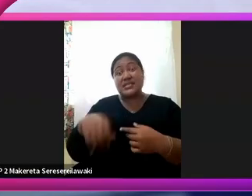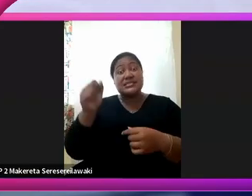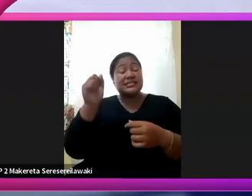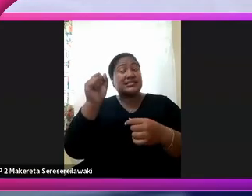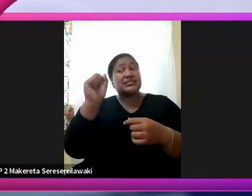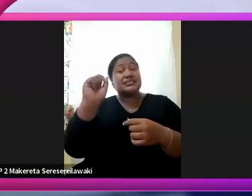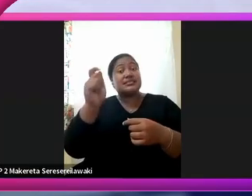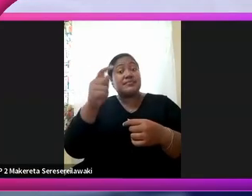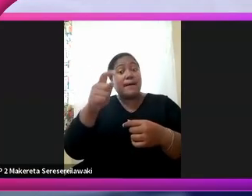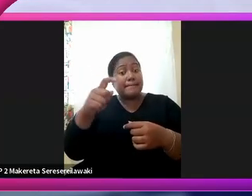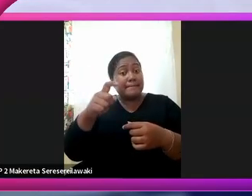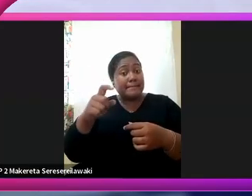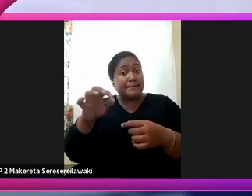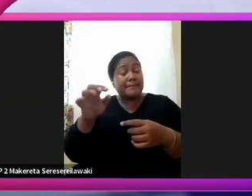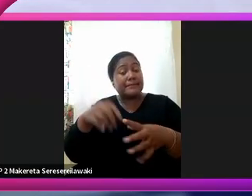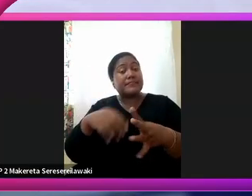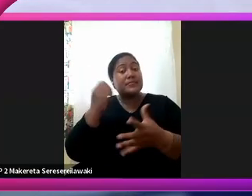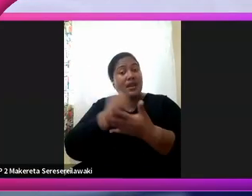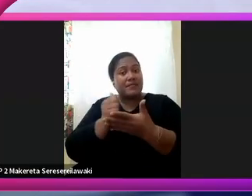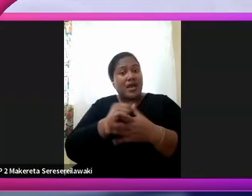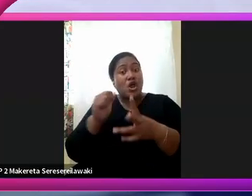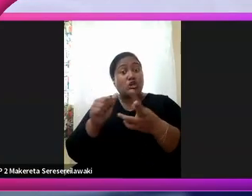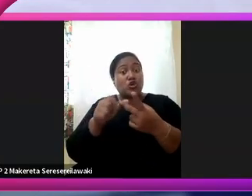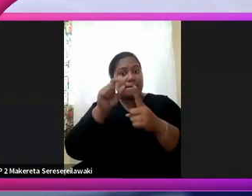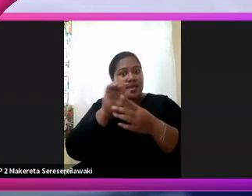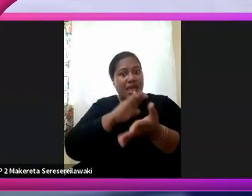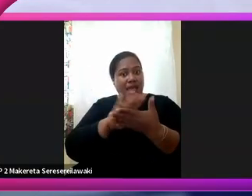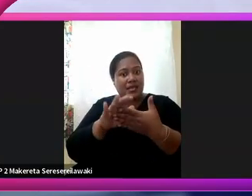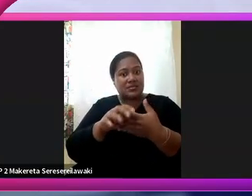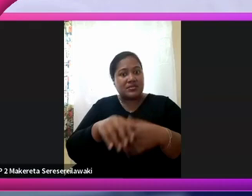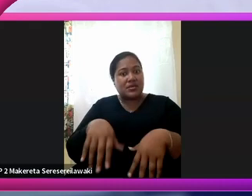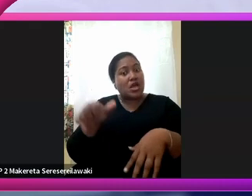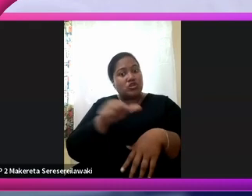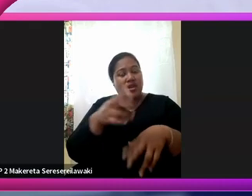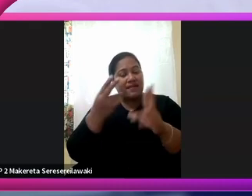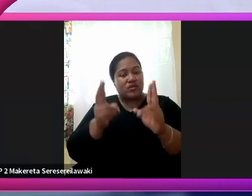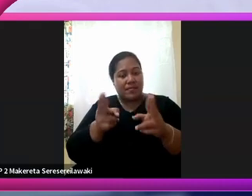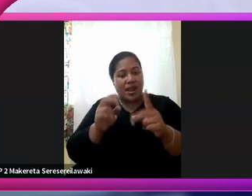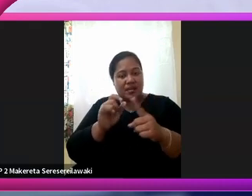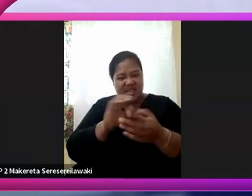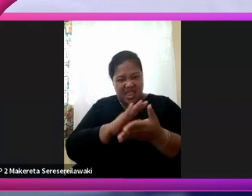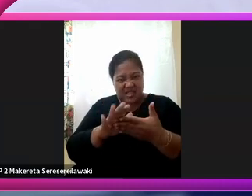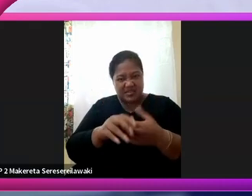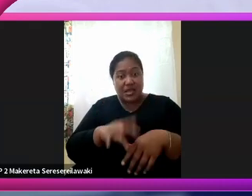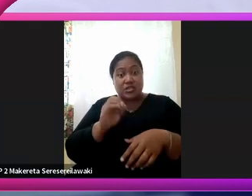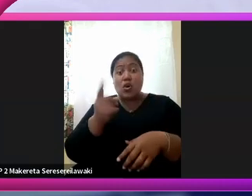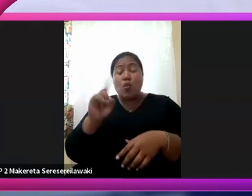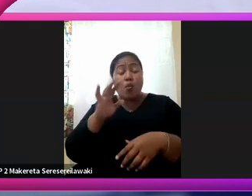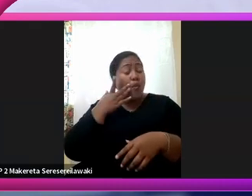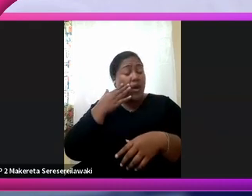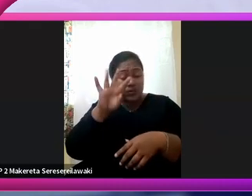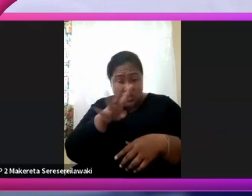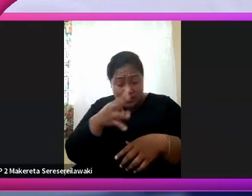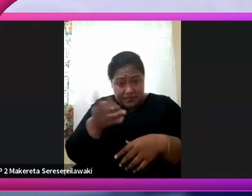pH. pH, that means the concentration in there have to be normal. So when we do investigate of